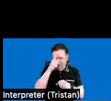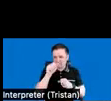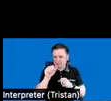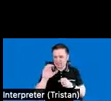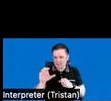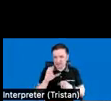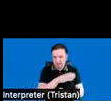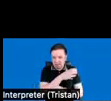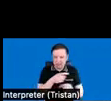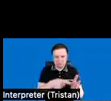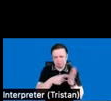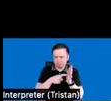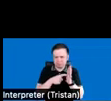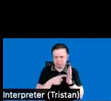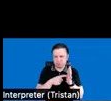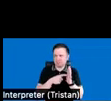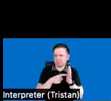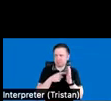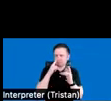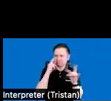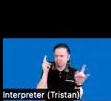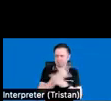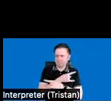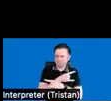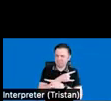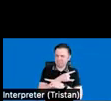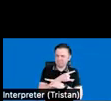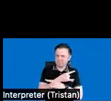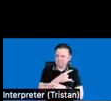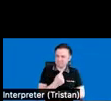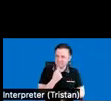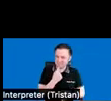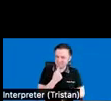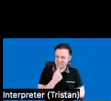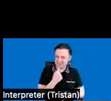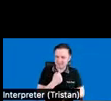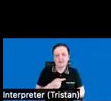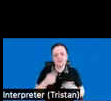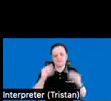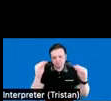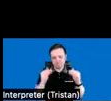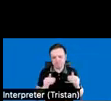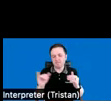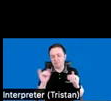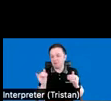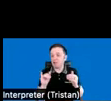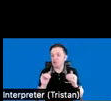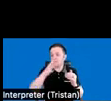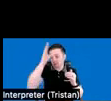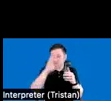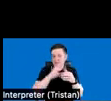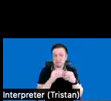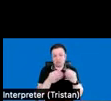just ridiculous irony, like, how crazy is that, right? Parents also talk about the general assumptions and